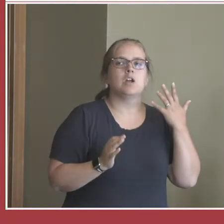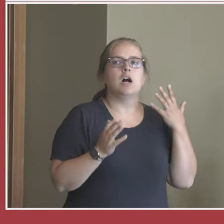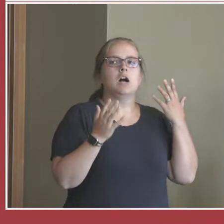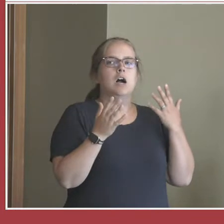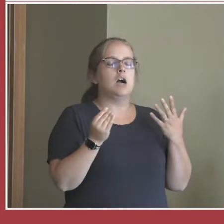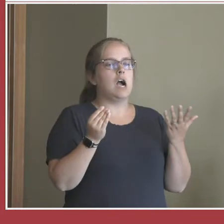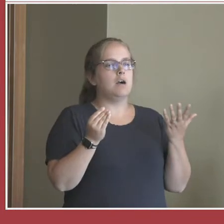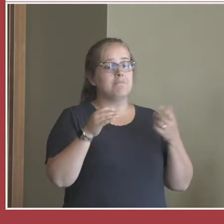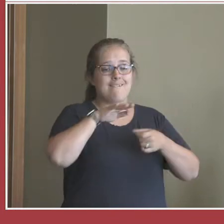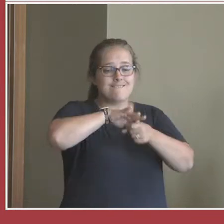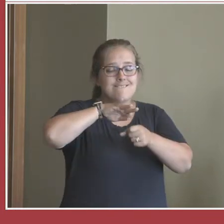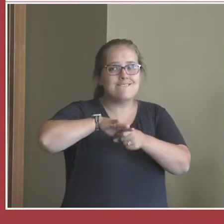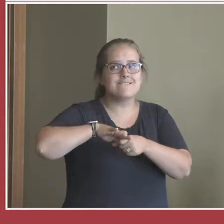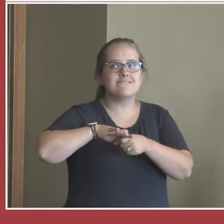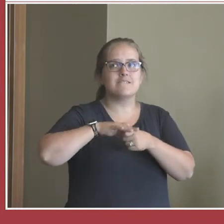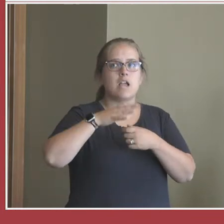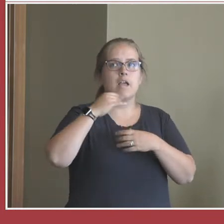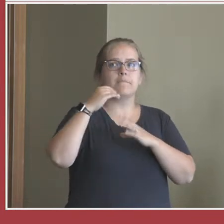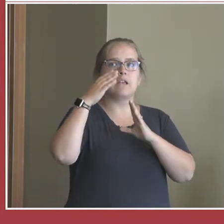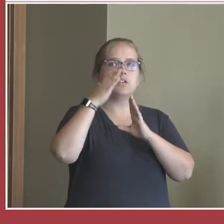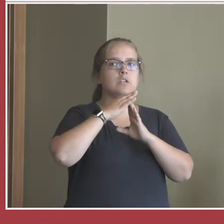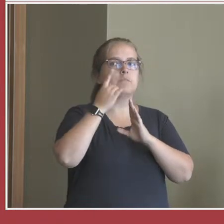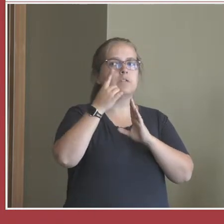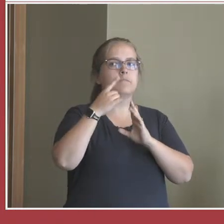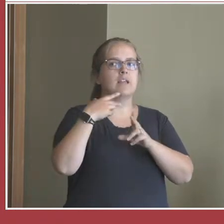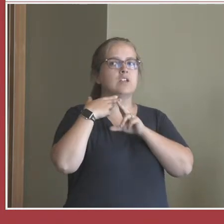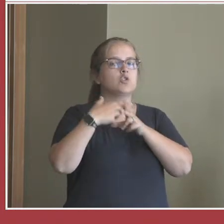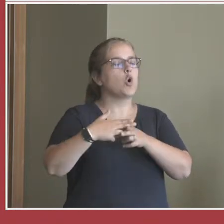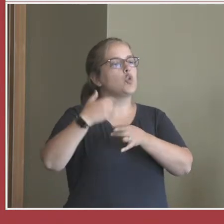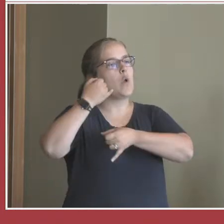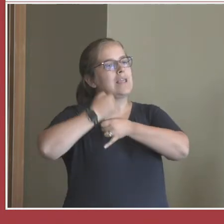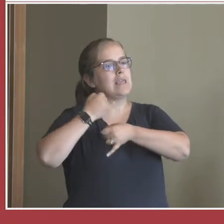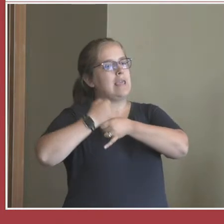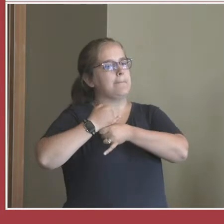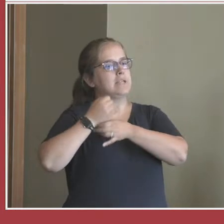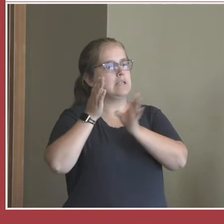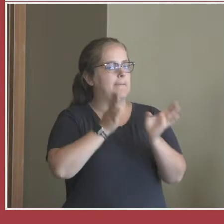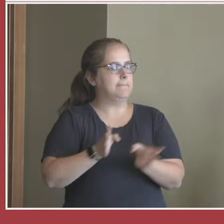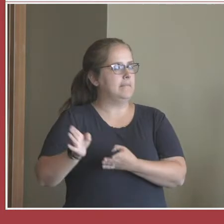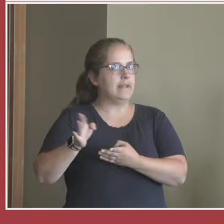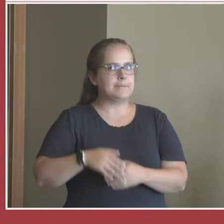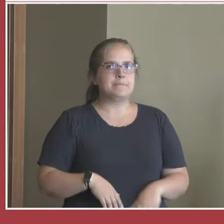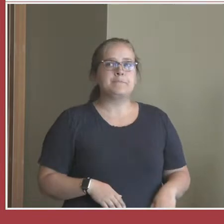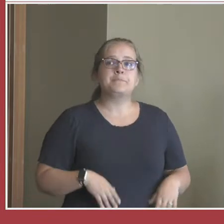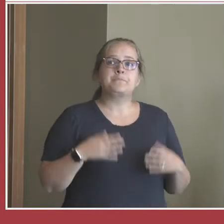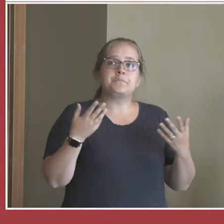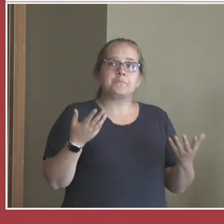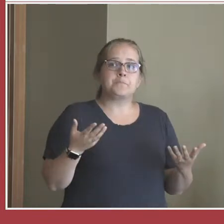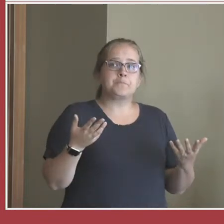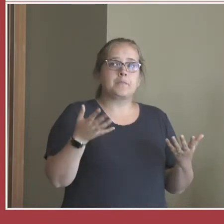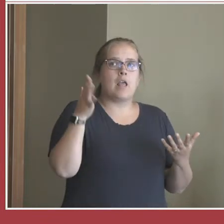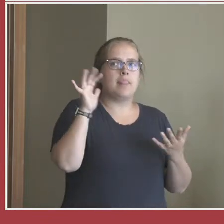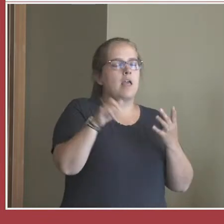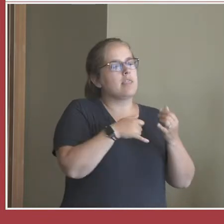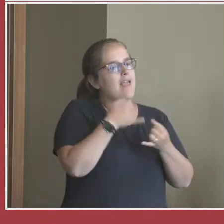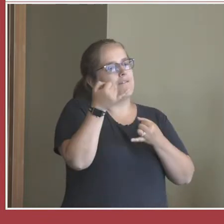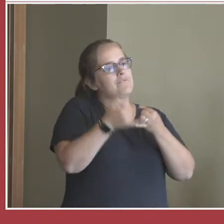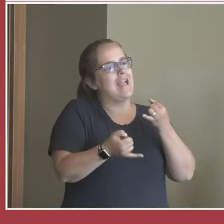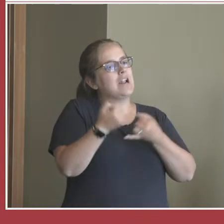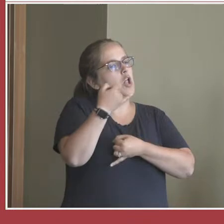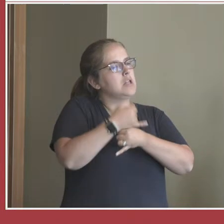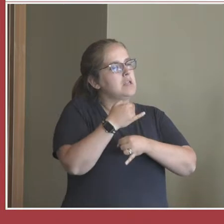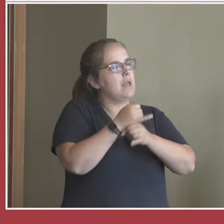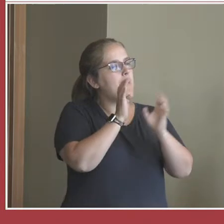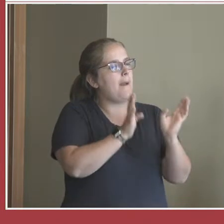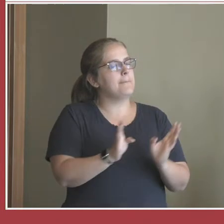and voted on them, and the top one was called a campus plan. So this is the final campus